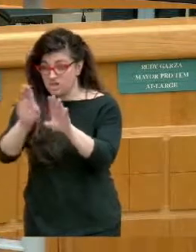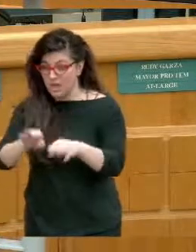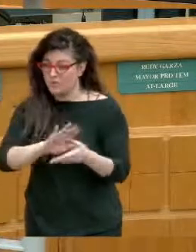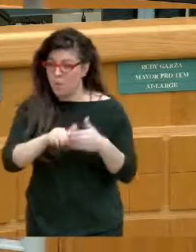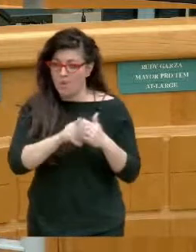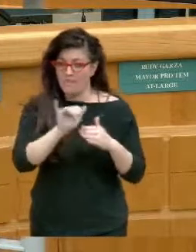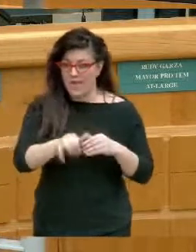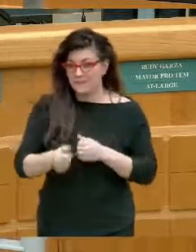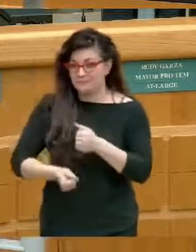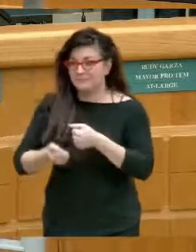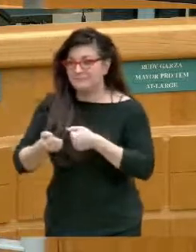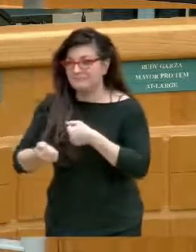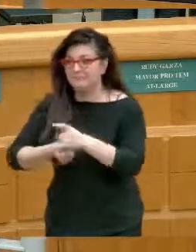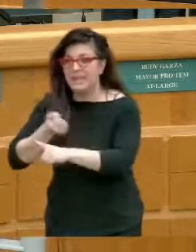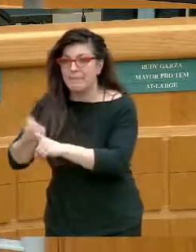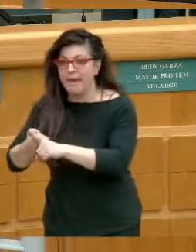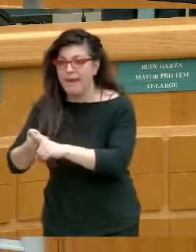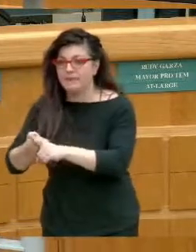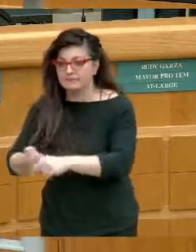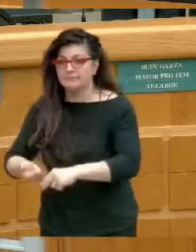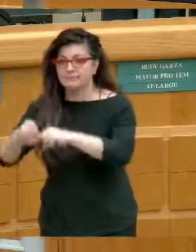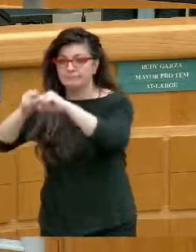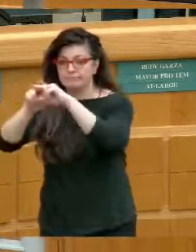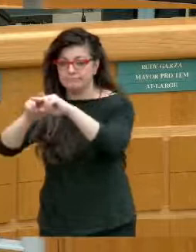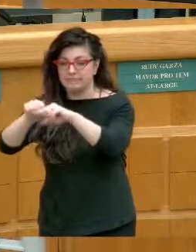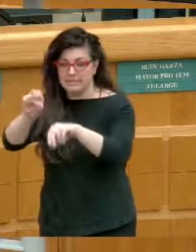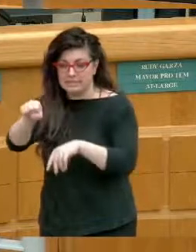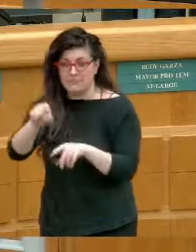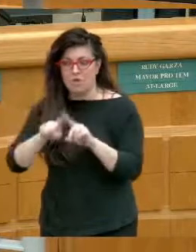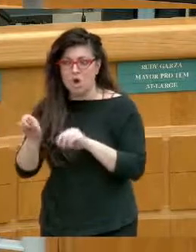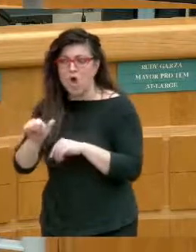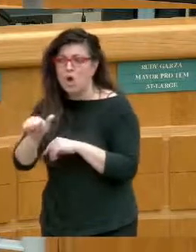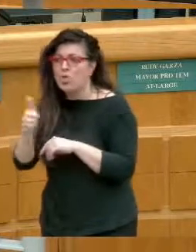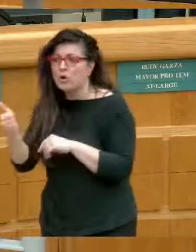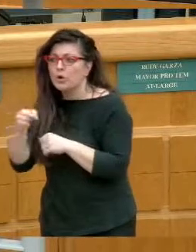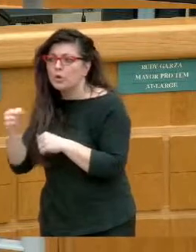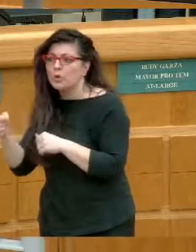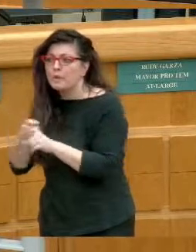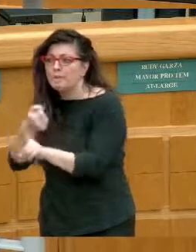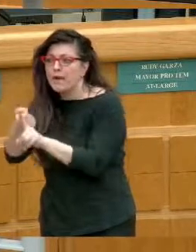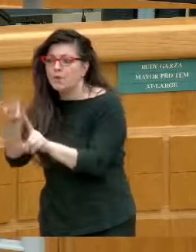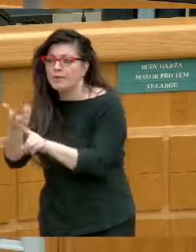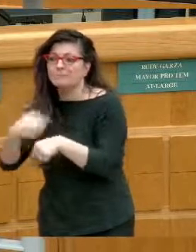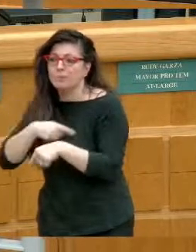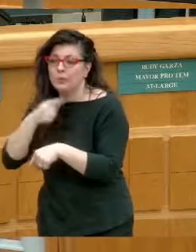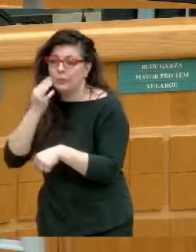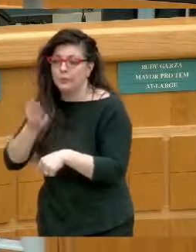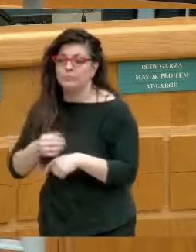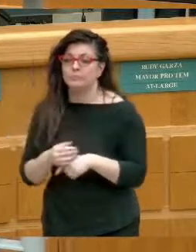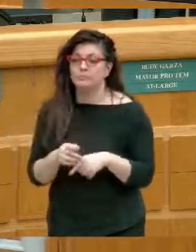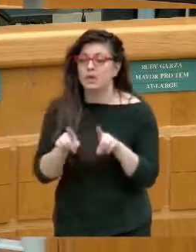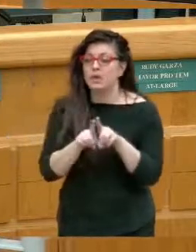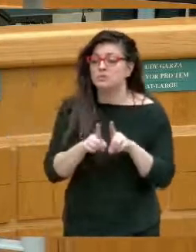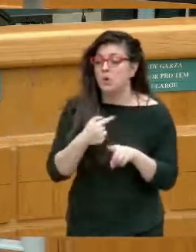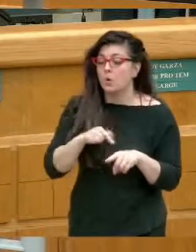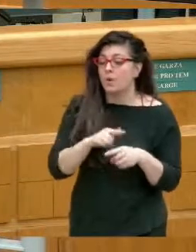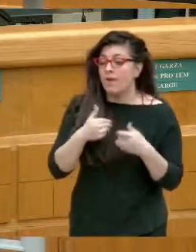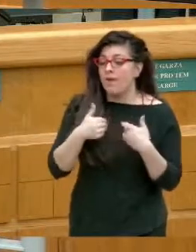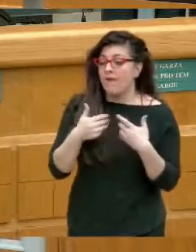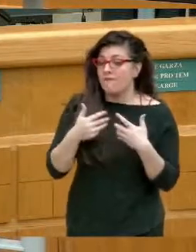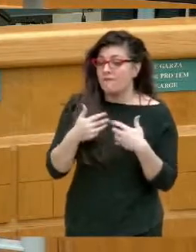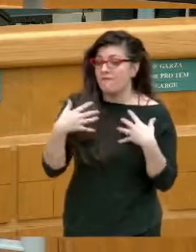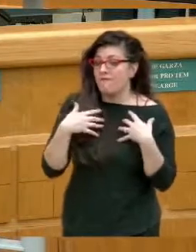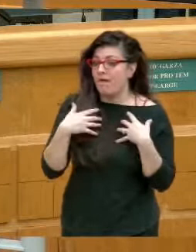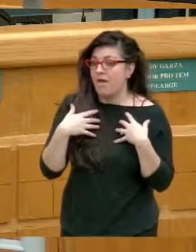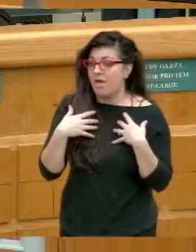well within capacity, but this is something that we're tracking closely, and we have direct communication on the task force with healthcare